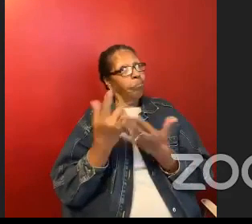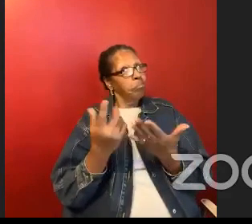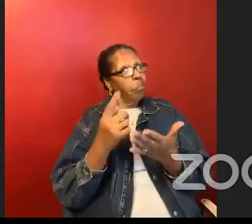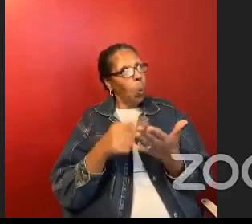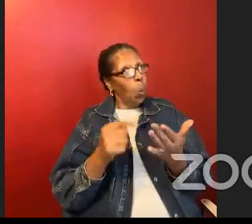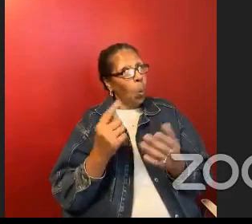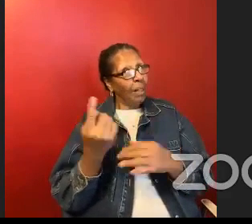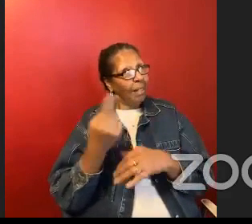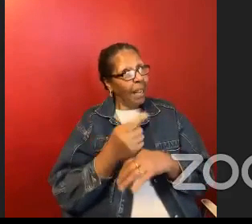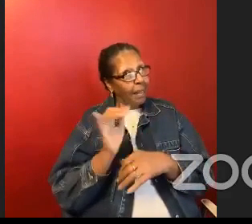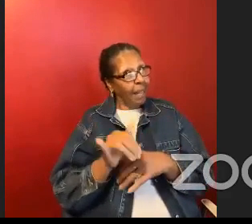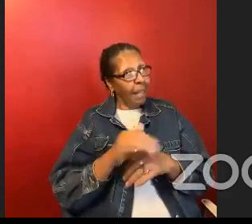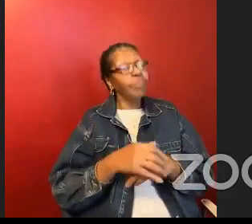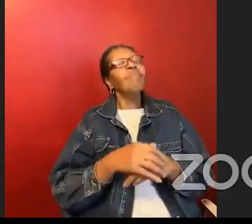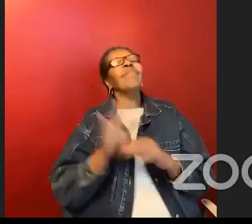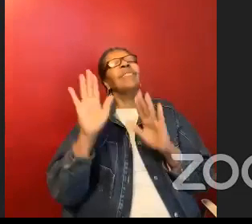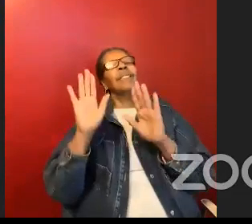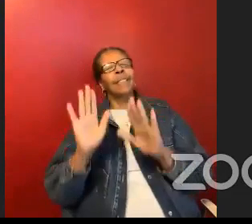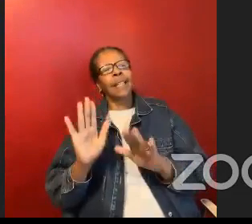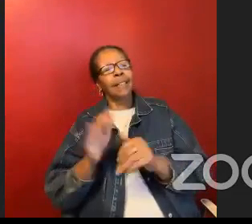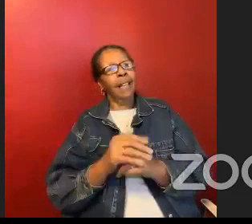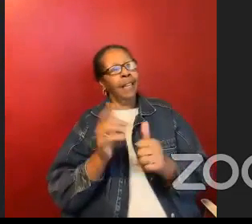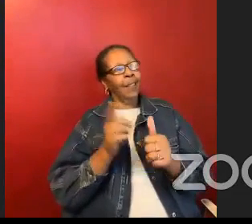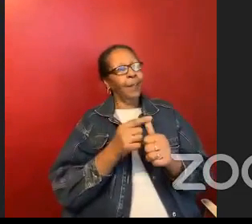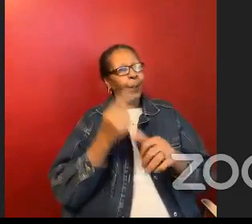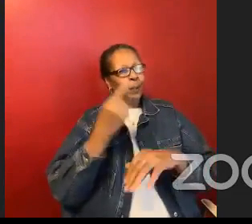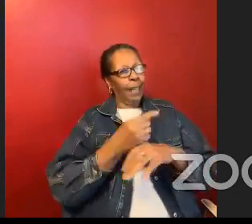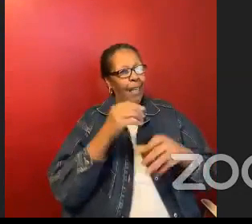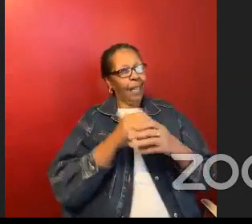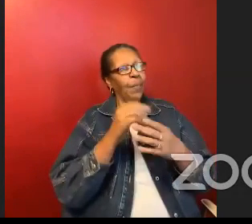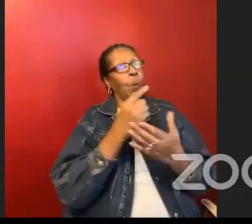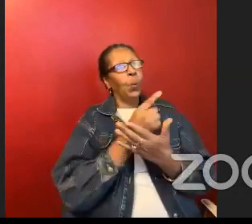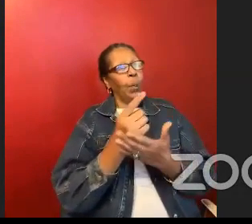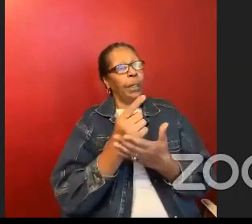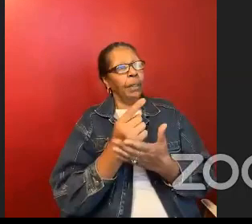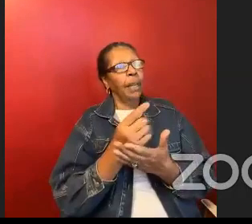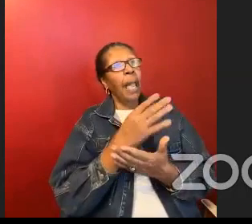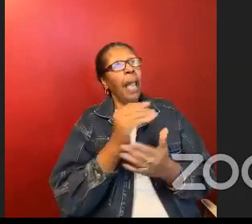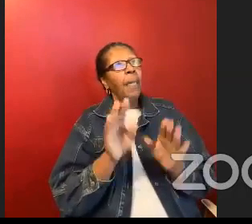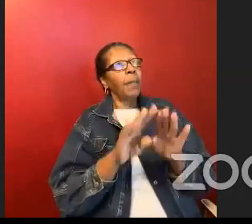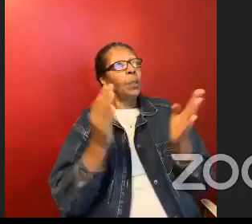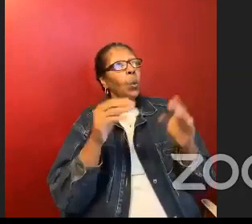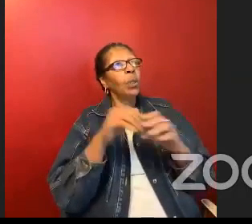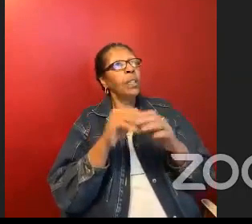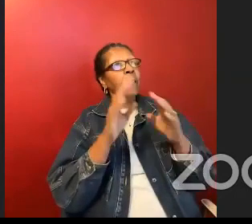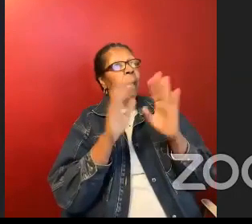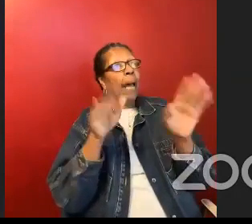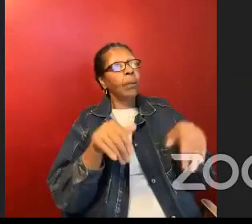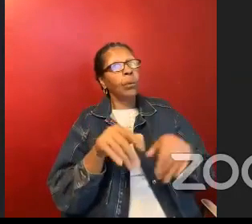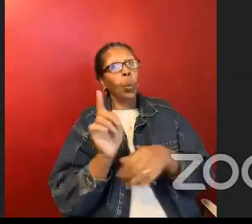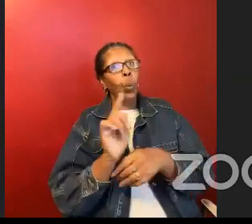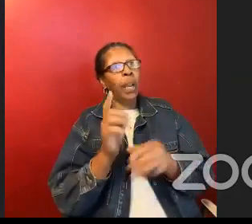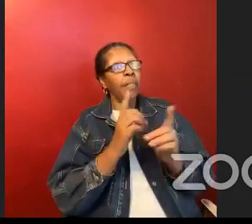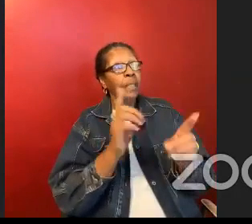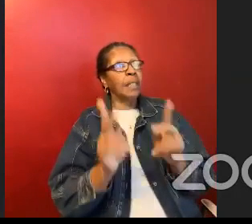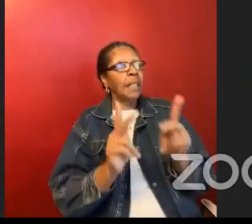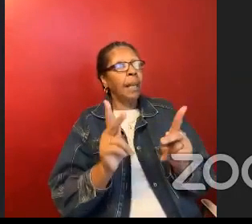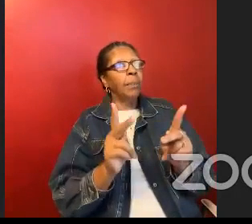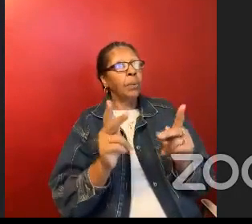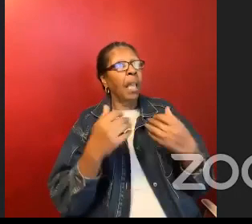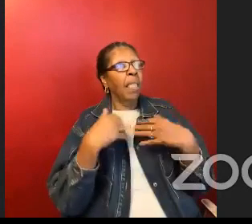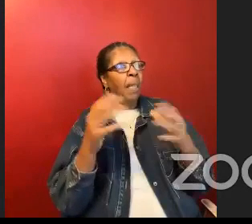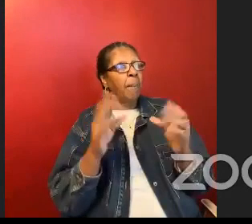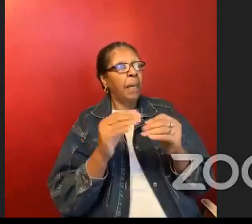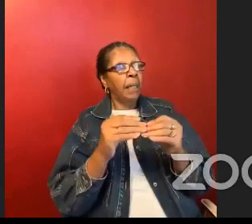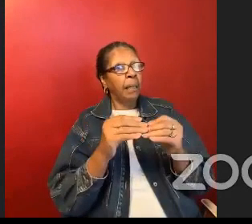Sunday. Yes, it's the first day of the week. And the doors of the house where the disciples had met were locked